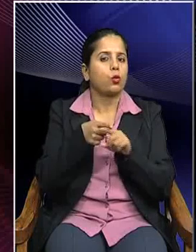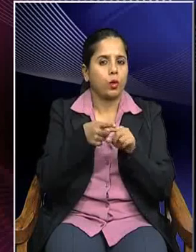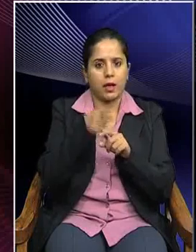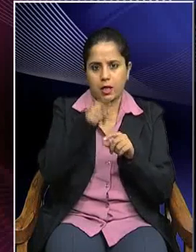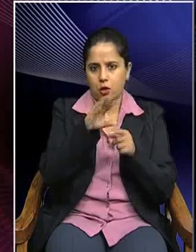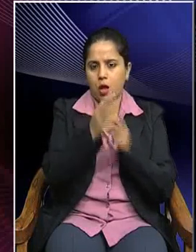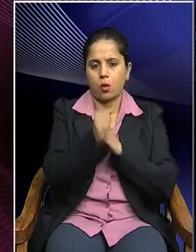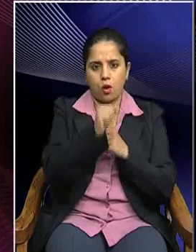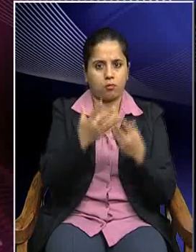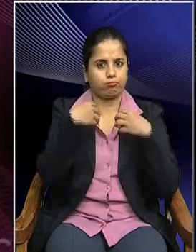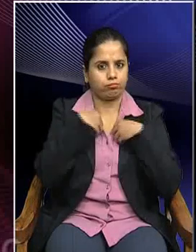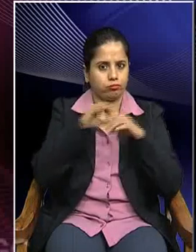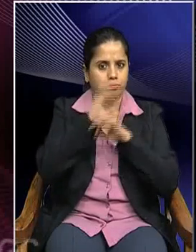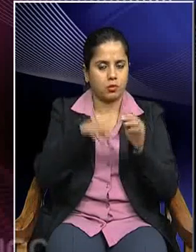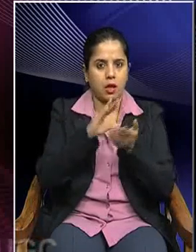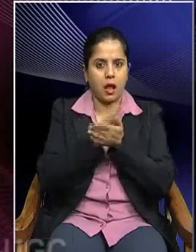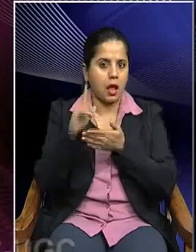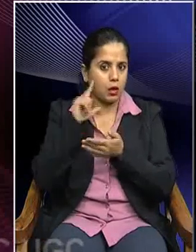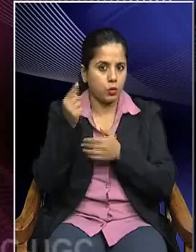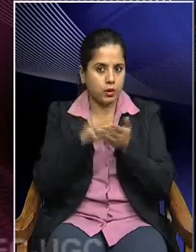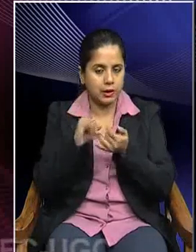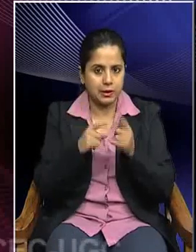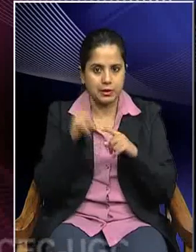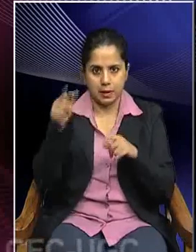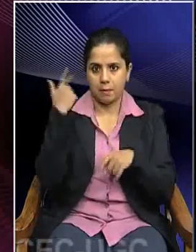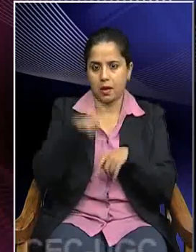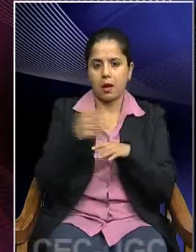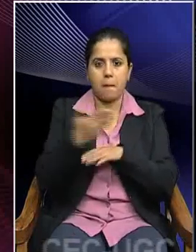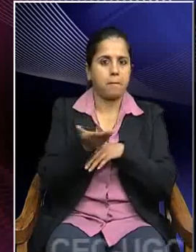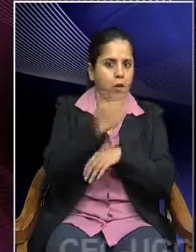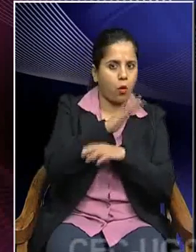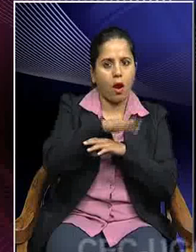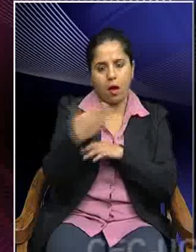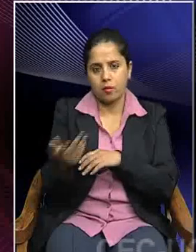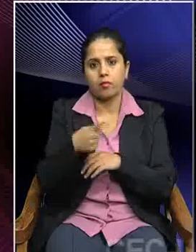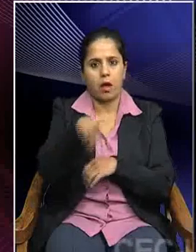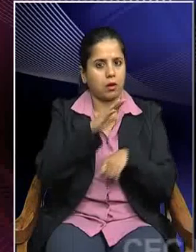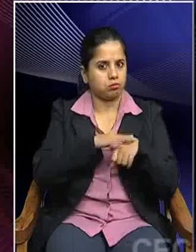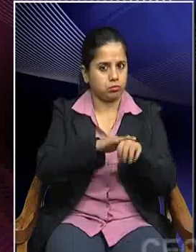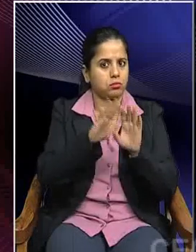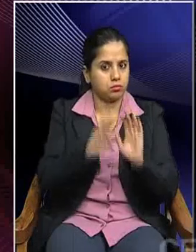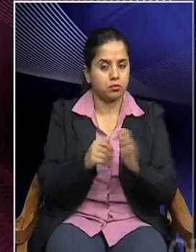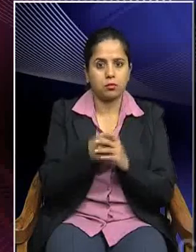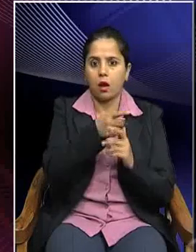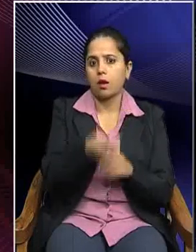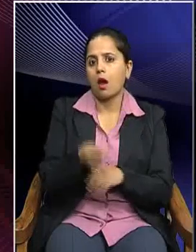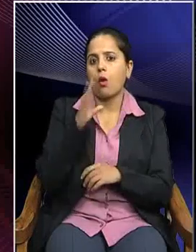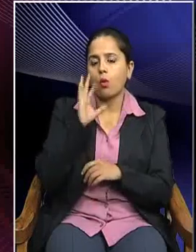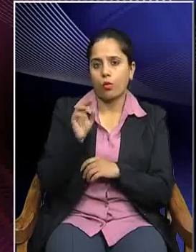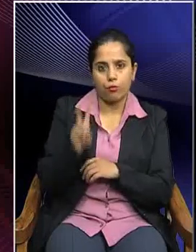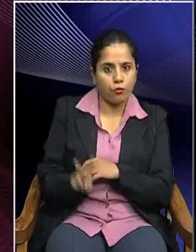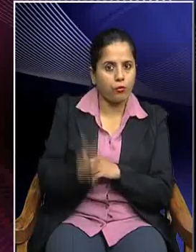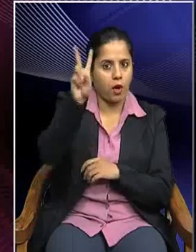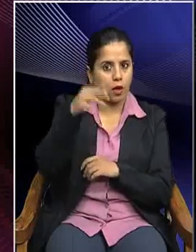connect of Hellenistic period or post-Hellenistic period, and that has pertinence to the